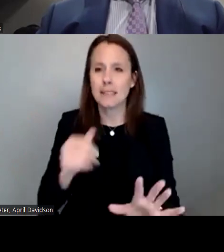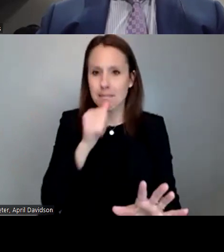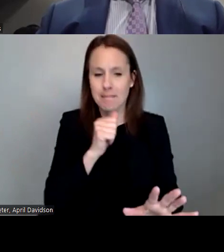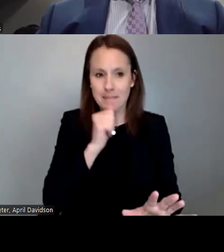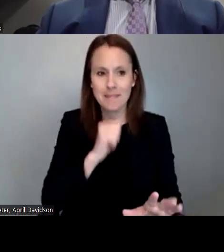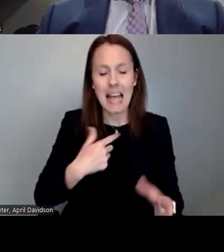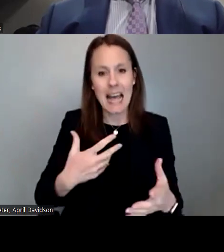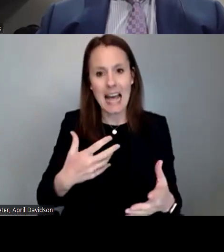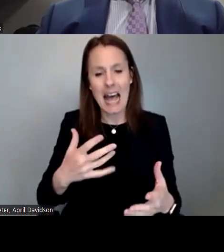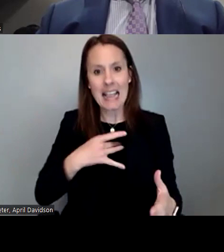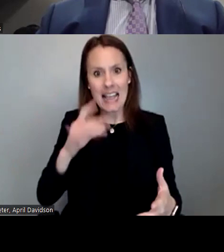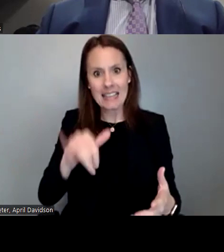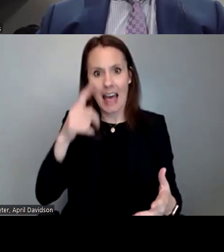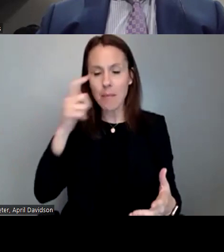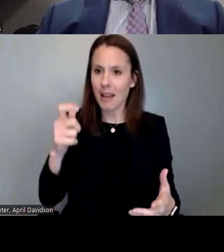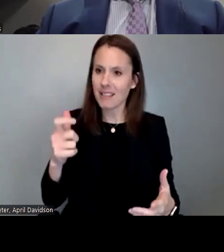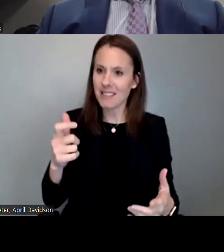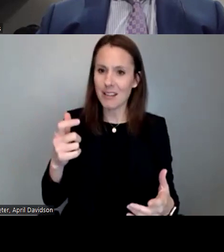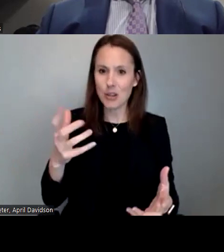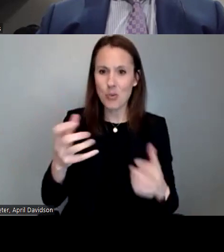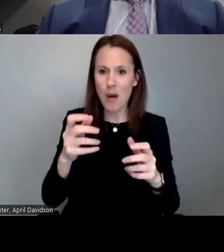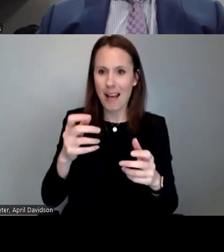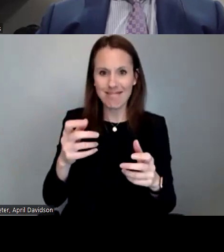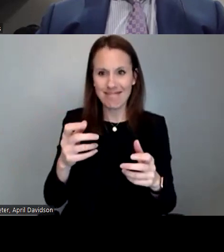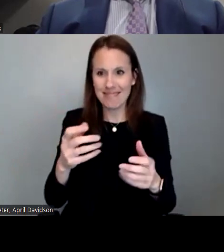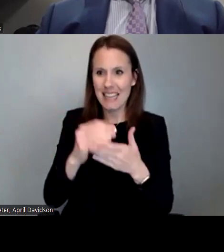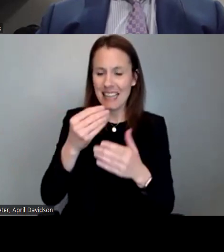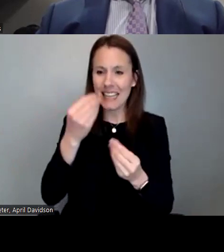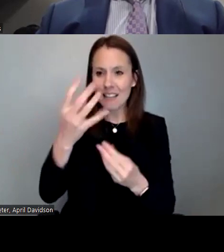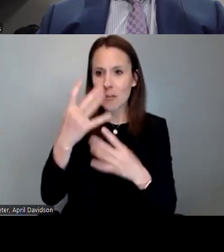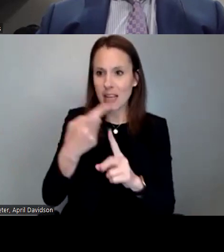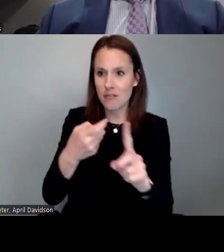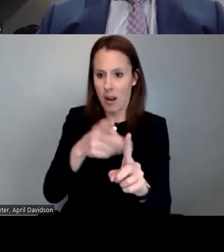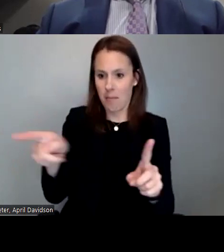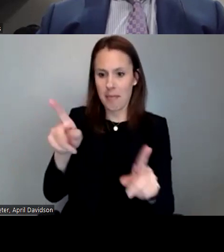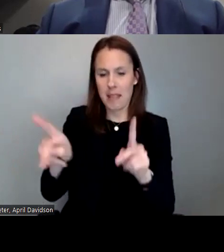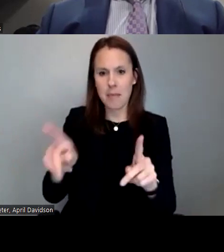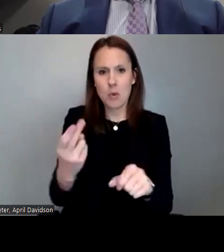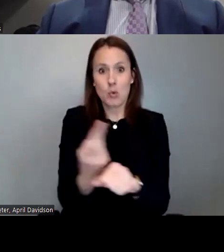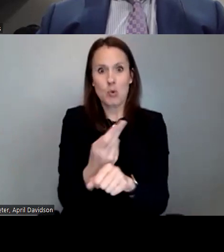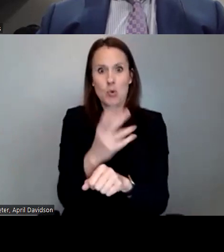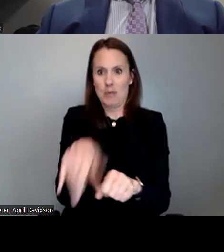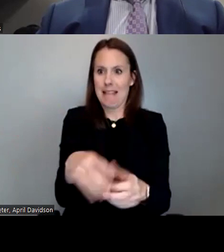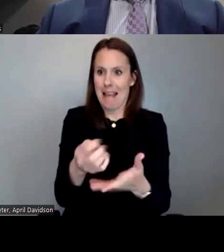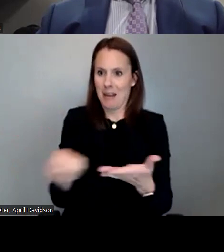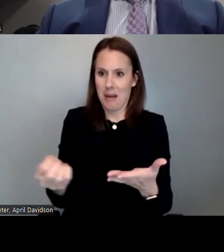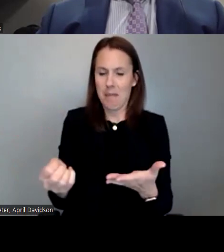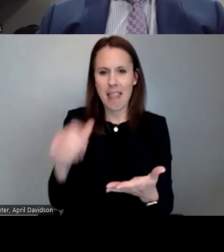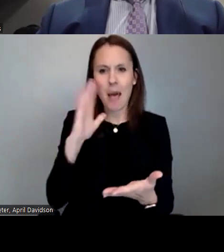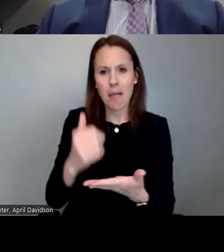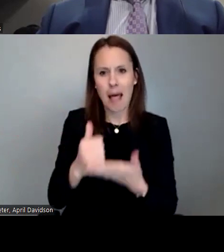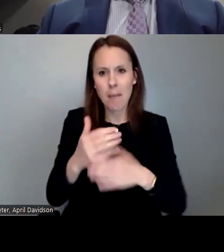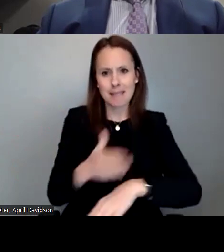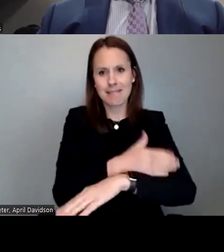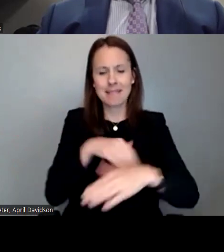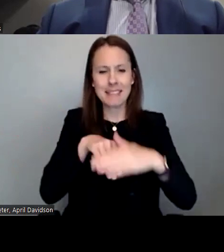uses it in order for you to move forward and make things more accessible for us. Thank you. This